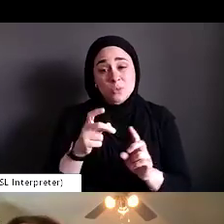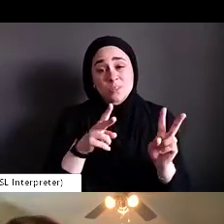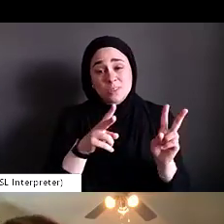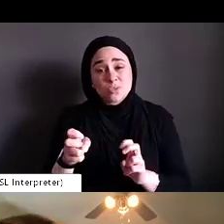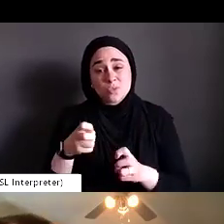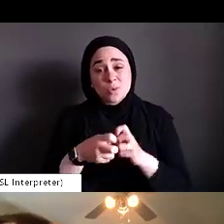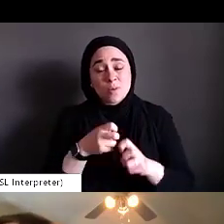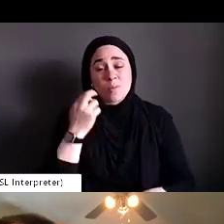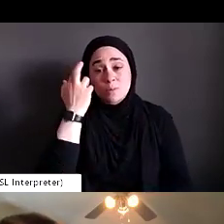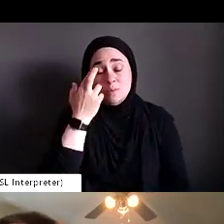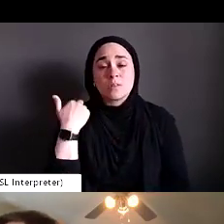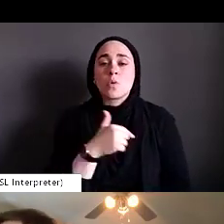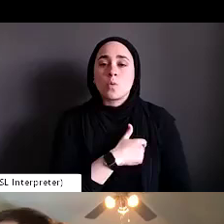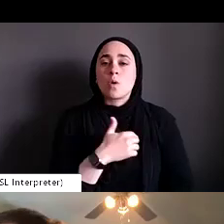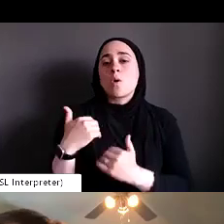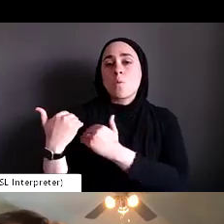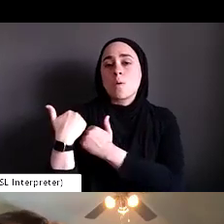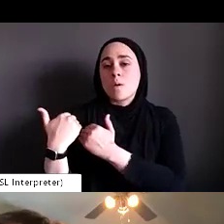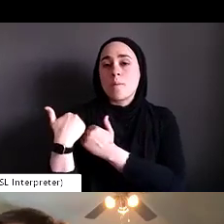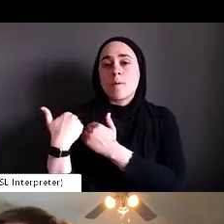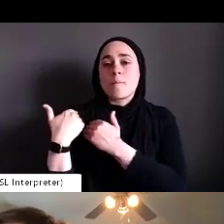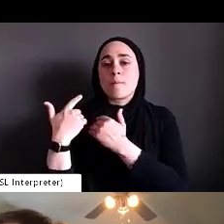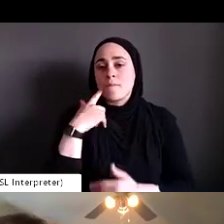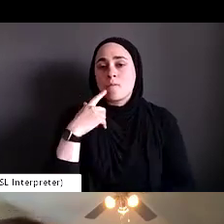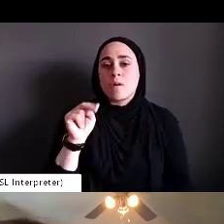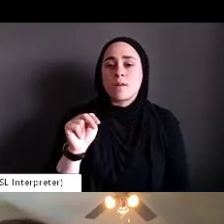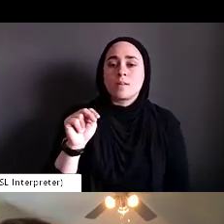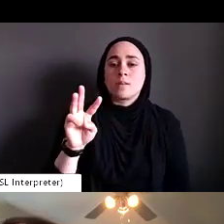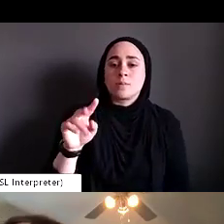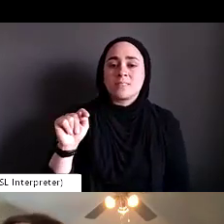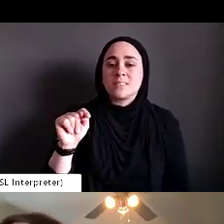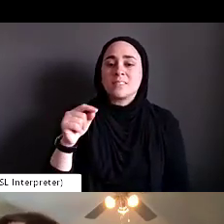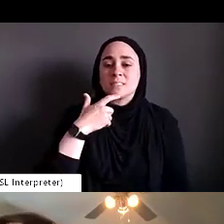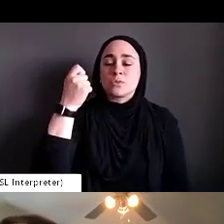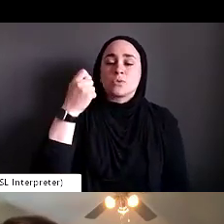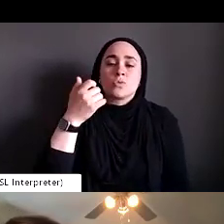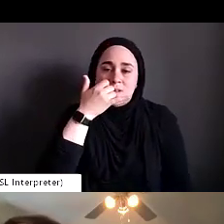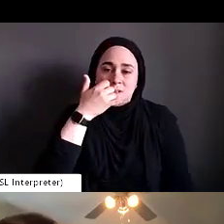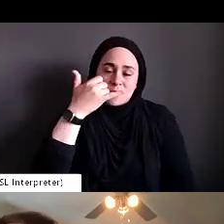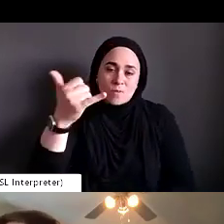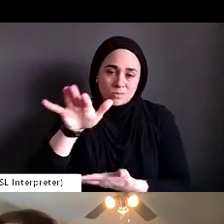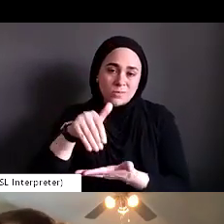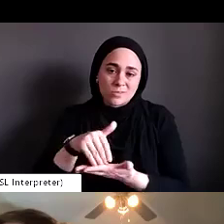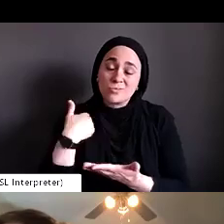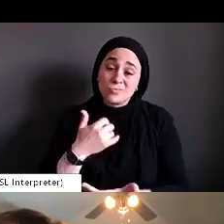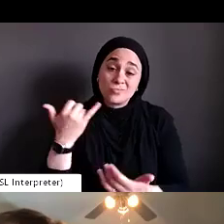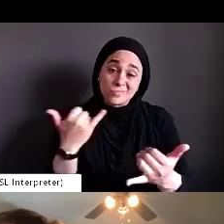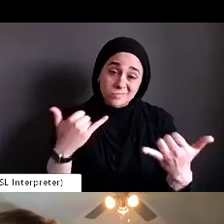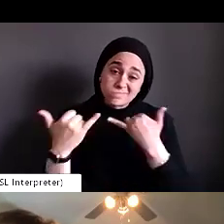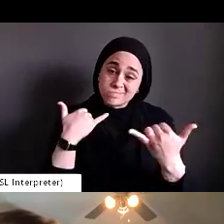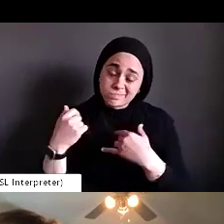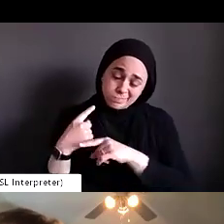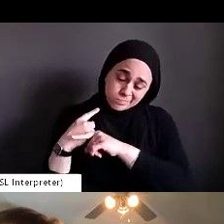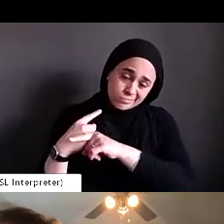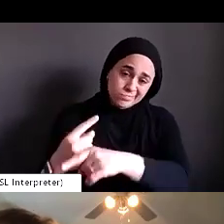are responsible for the NWT Seniors Helpline, where we get calls on a regular basis about